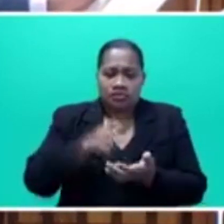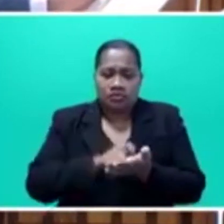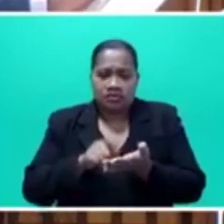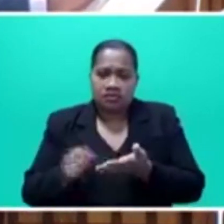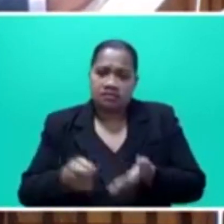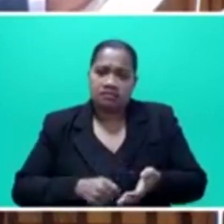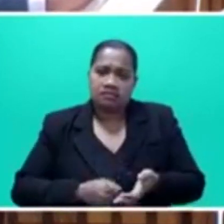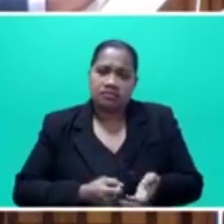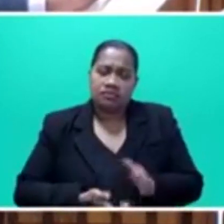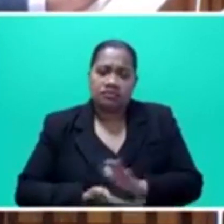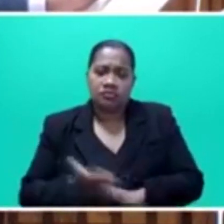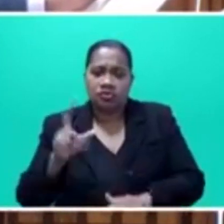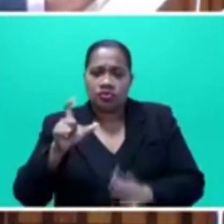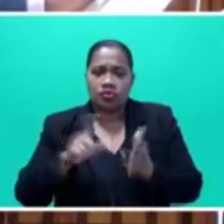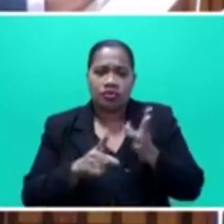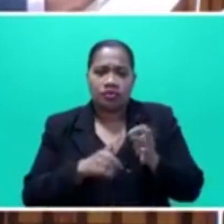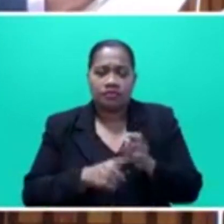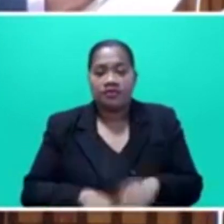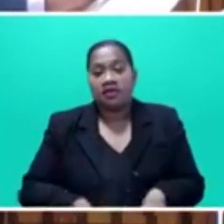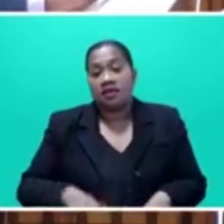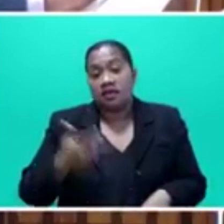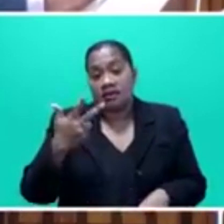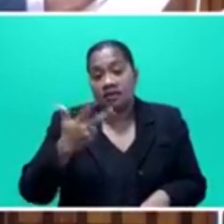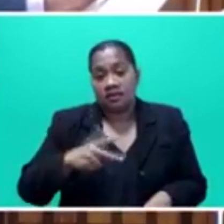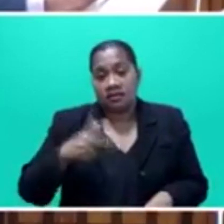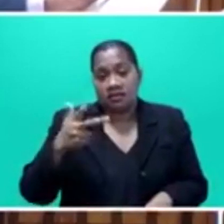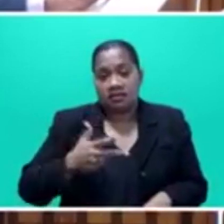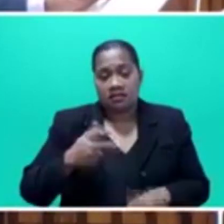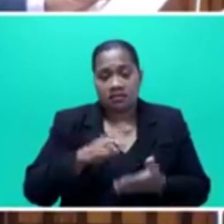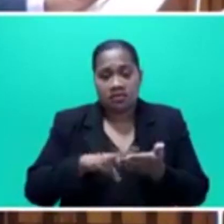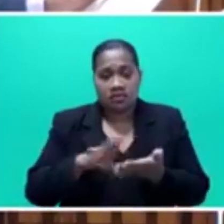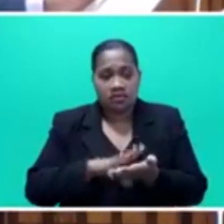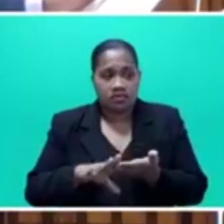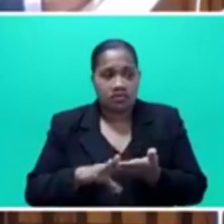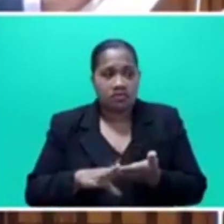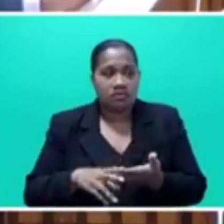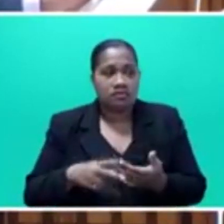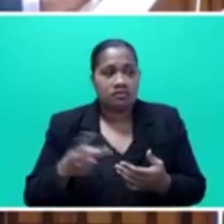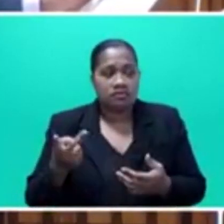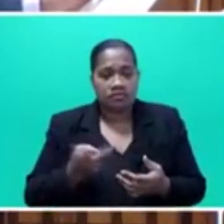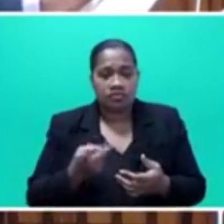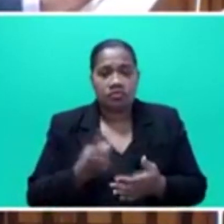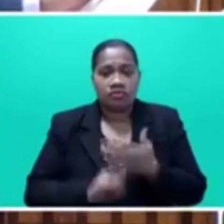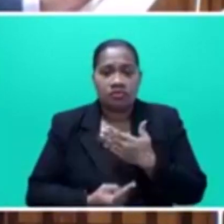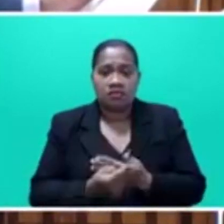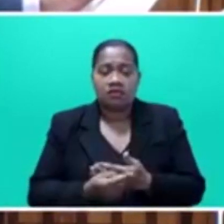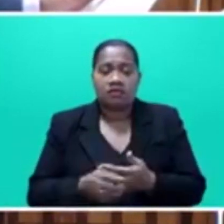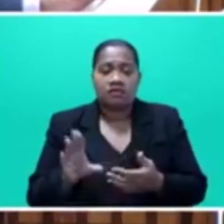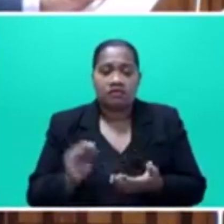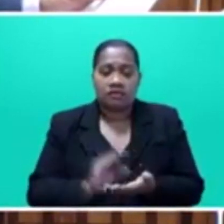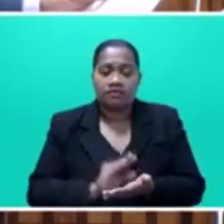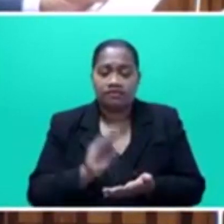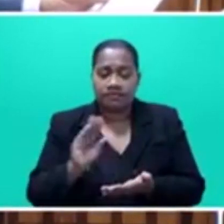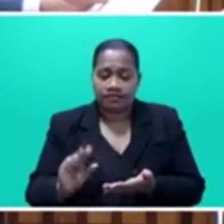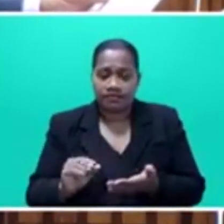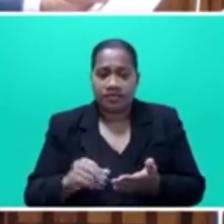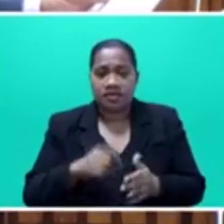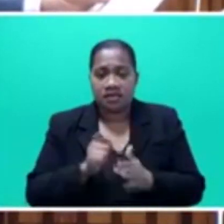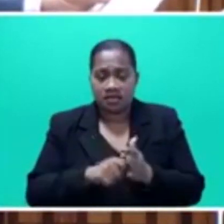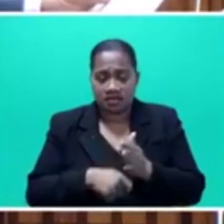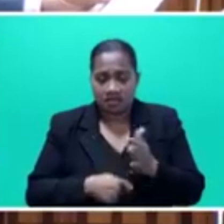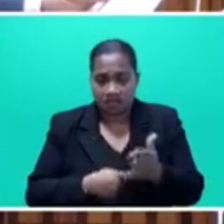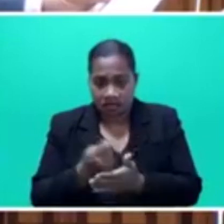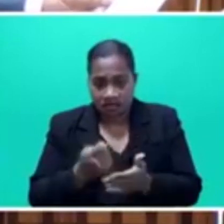more than $80 million in grants, was the fact that both are heavily funded by taxpayers' funds through grants and advertising, as well as their